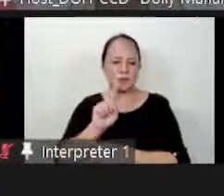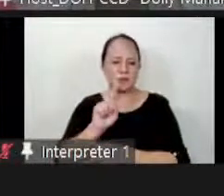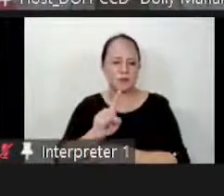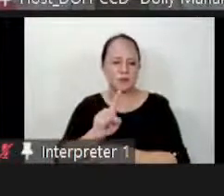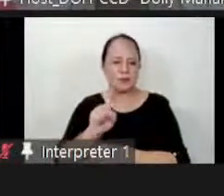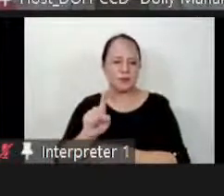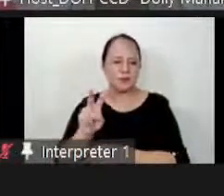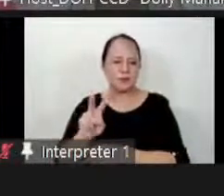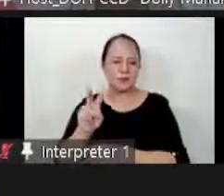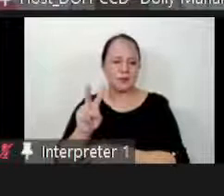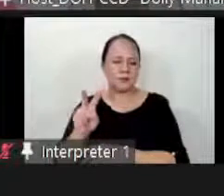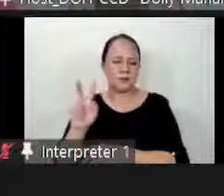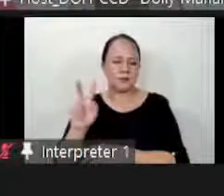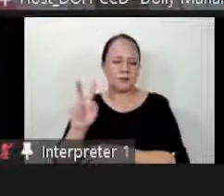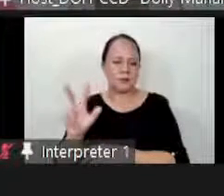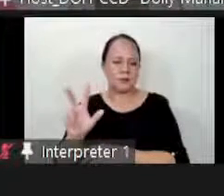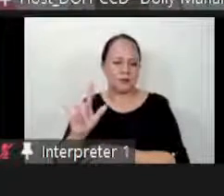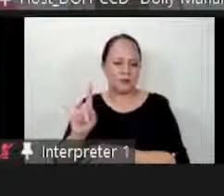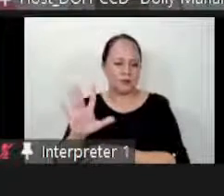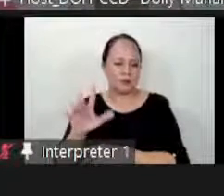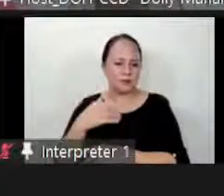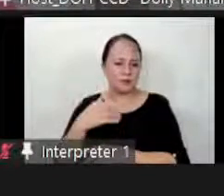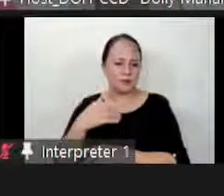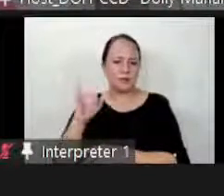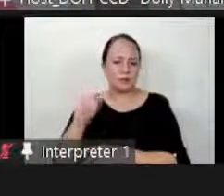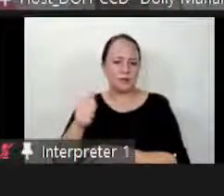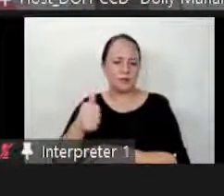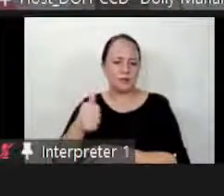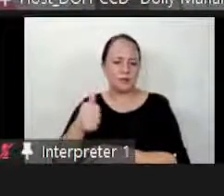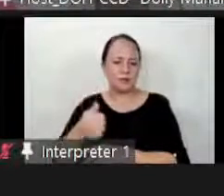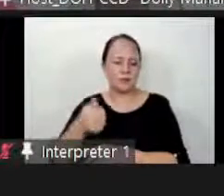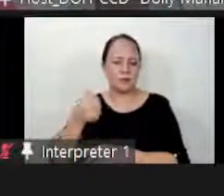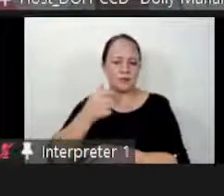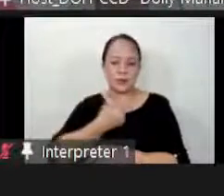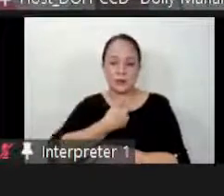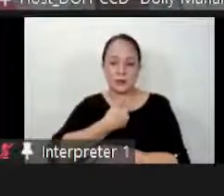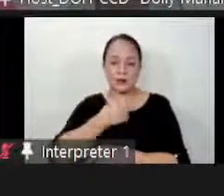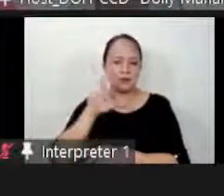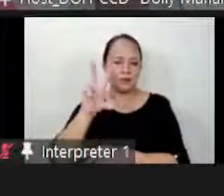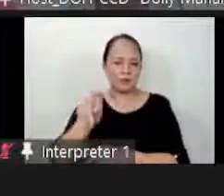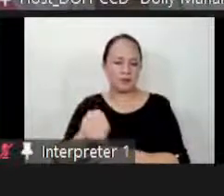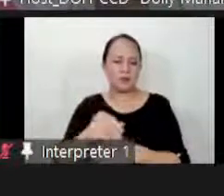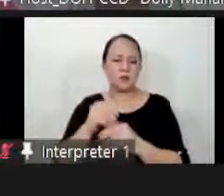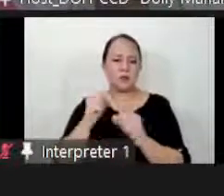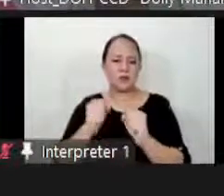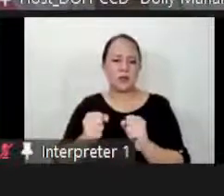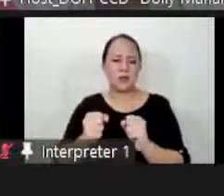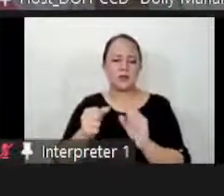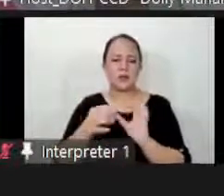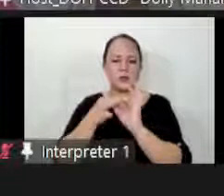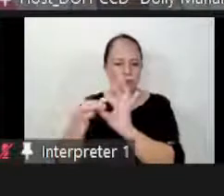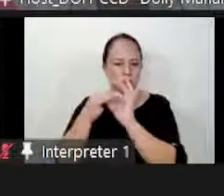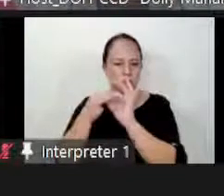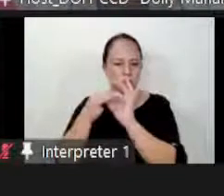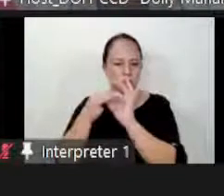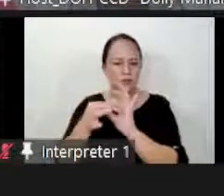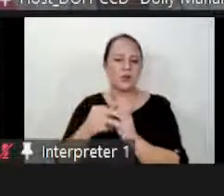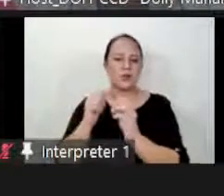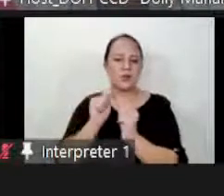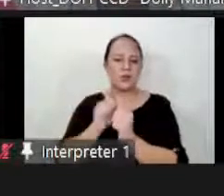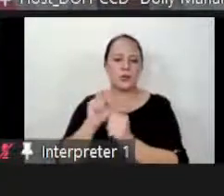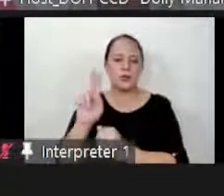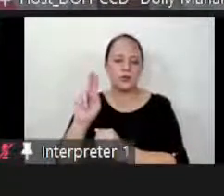or NICA will not win the war against cancer all by itself. It has to engage, aside from UHC